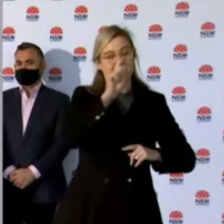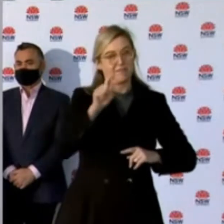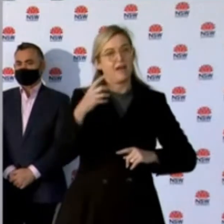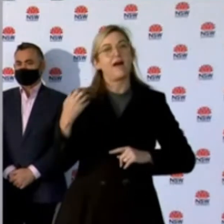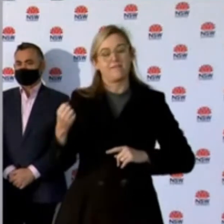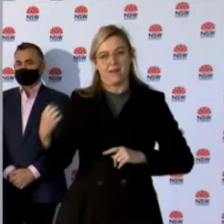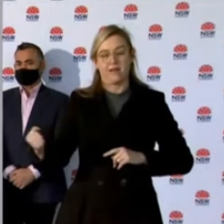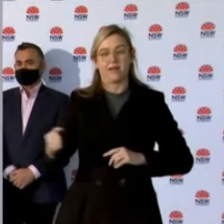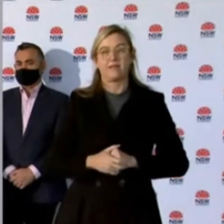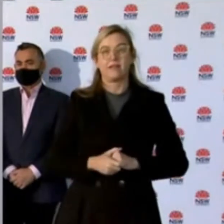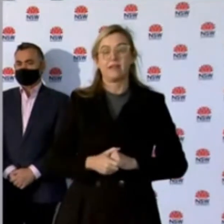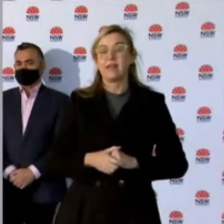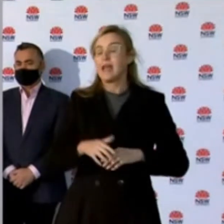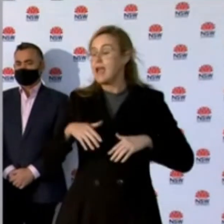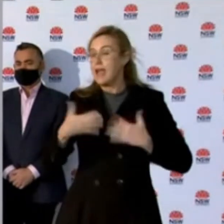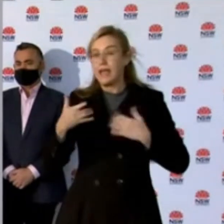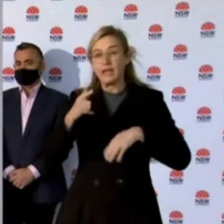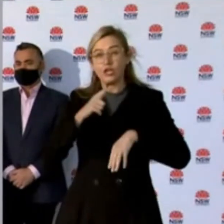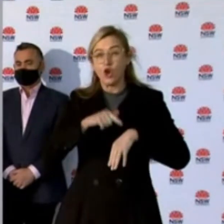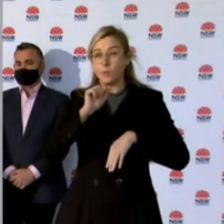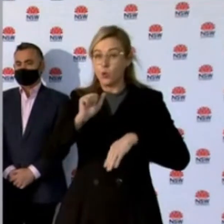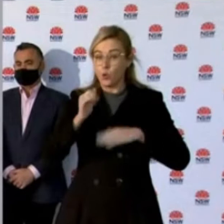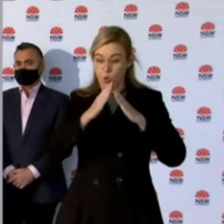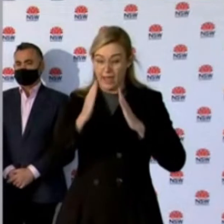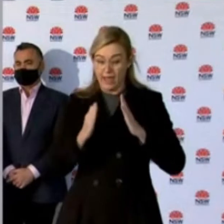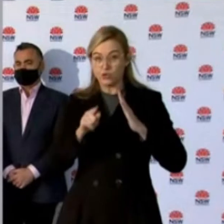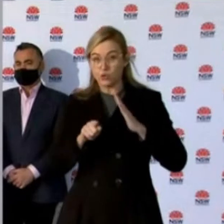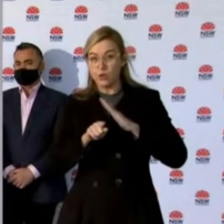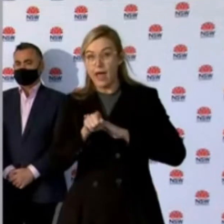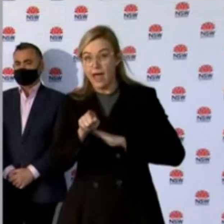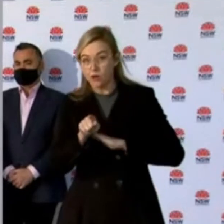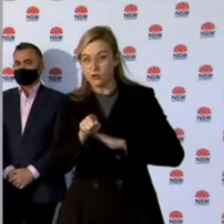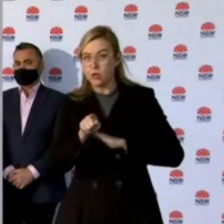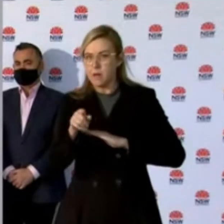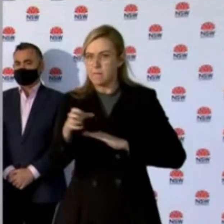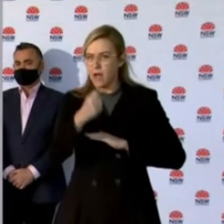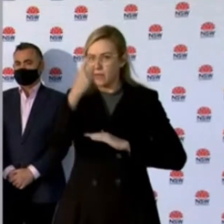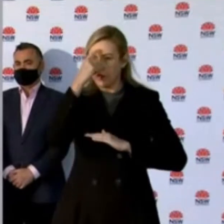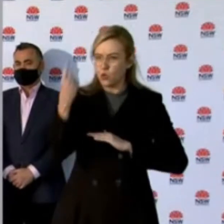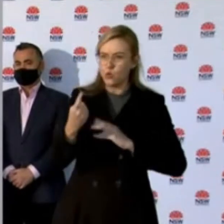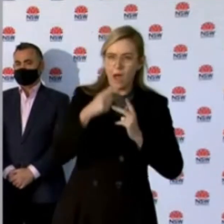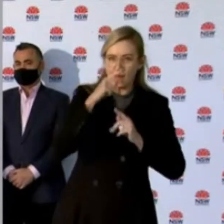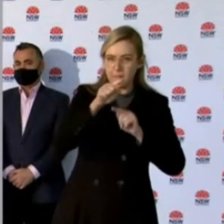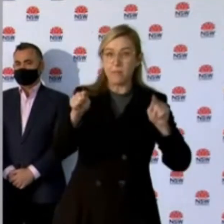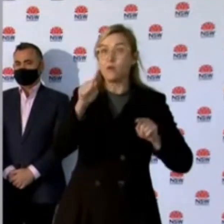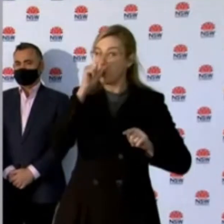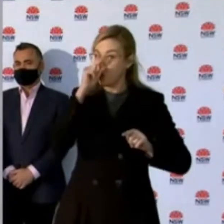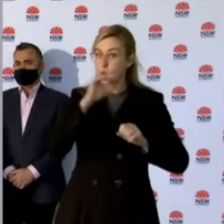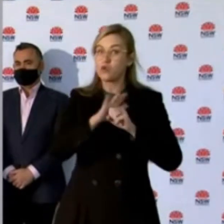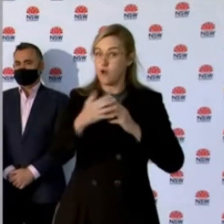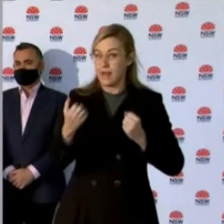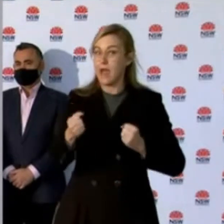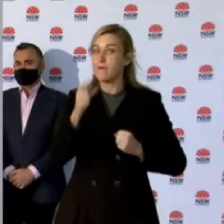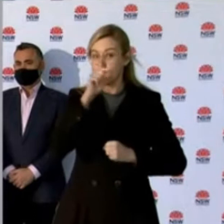So every time you leave your house, it is critical that you assume you are coming into contact with COVID. So can I ask everyone